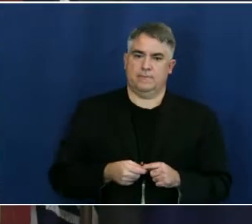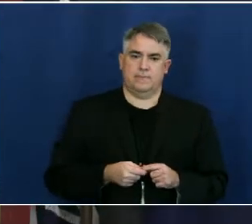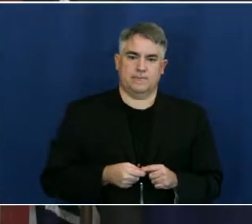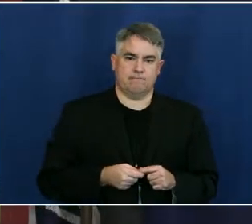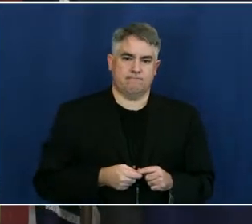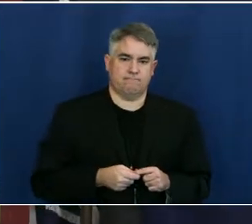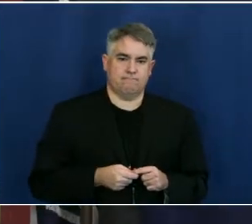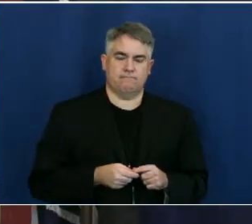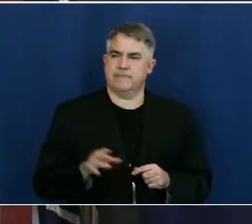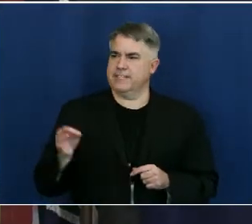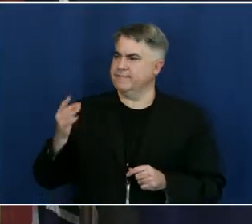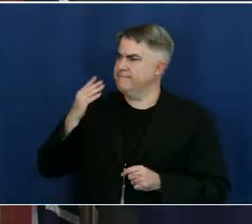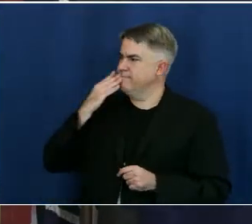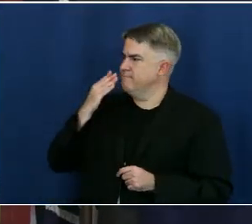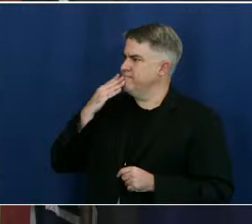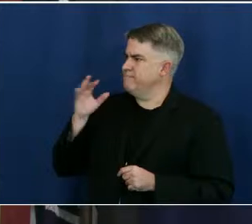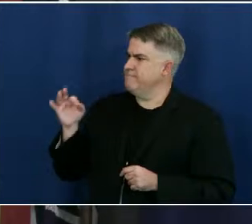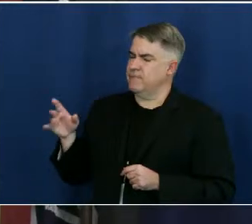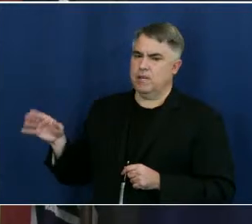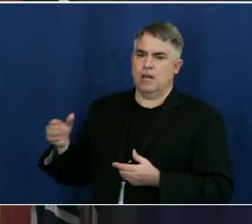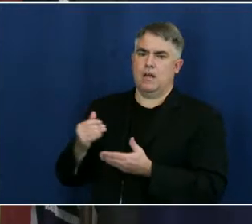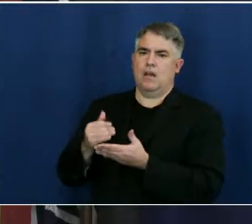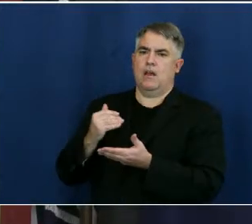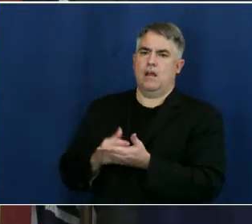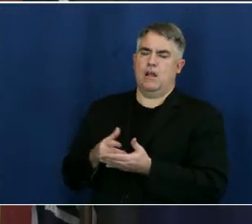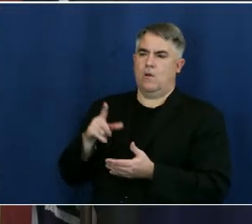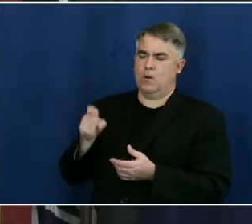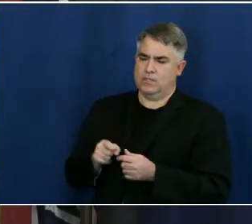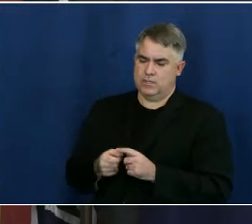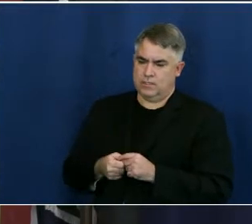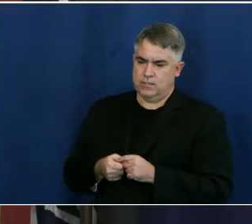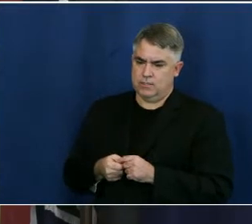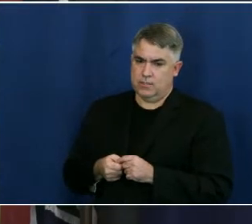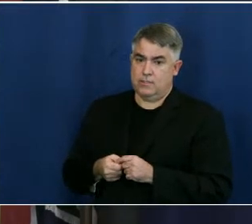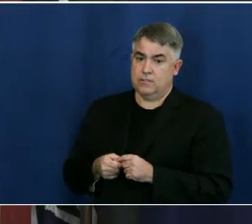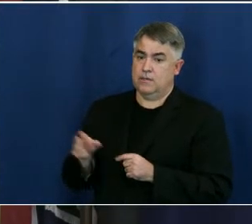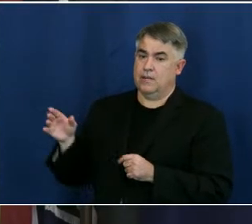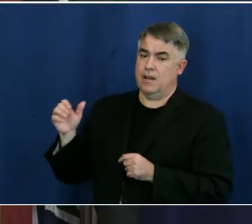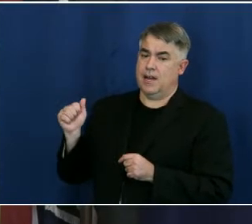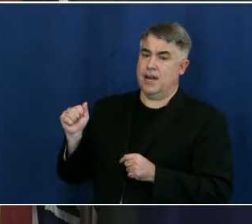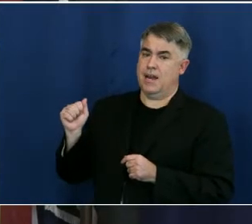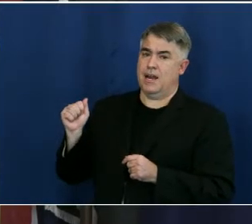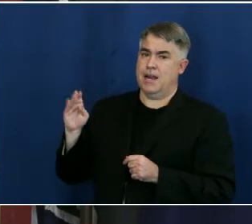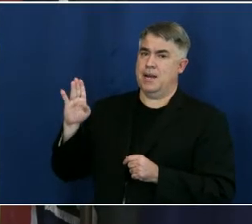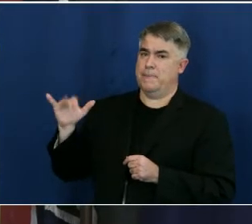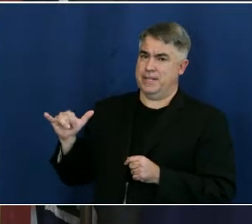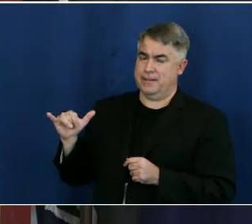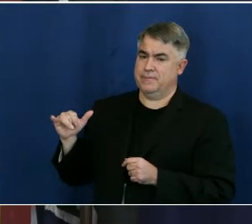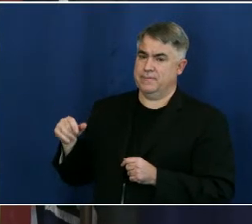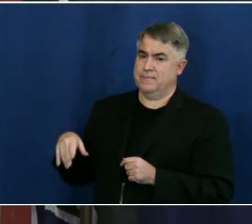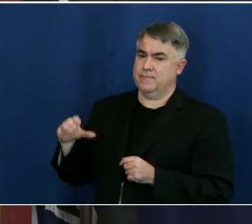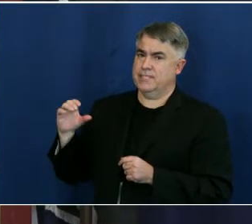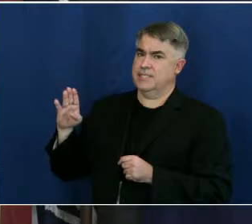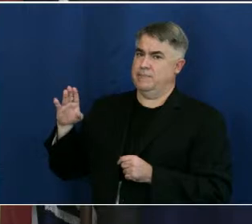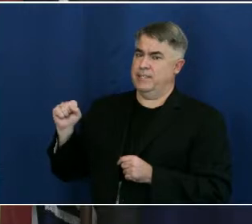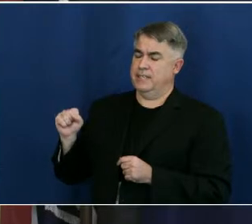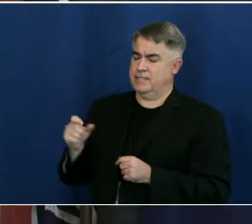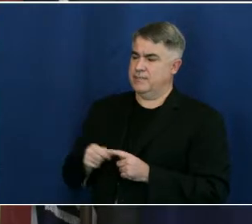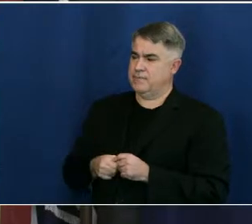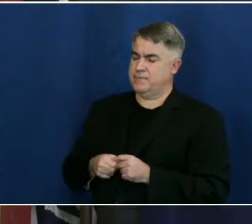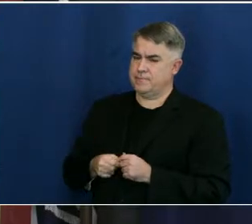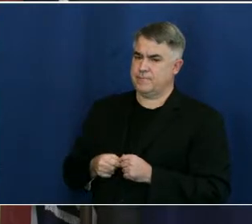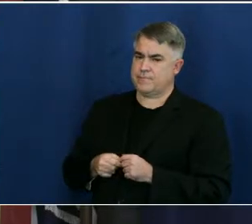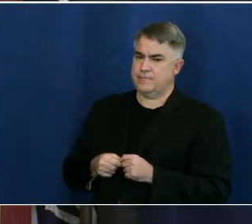Thank you, Dr. McDonald. We'll go to our next question. This one is from Abby Alford with CBS 8. She